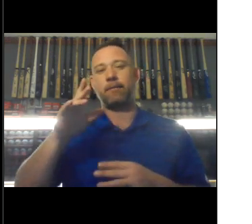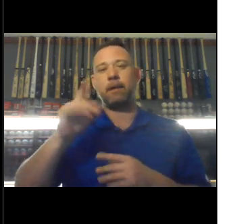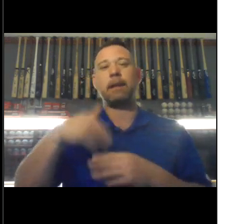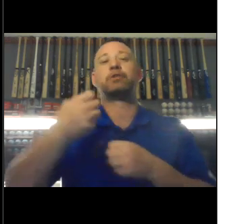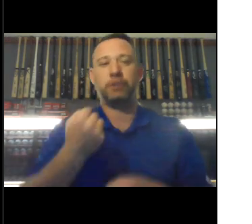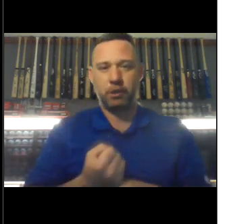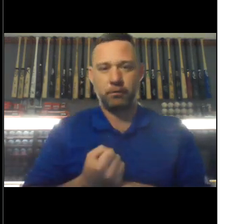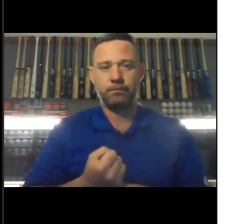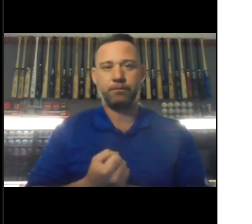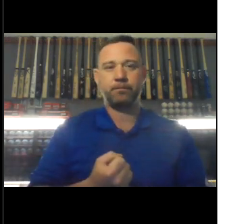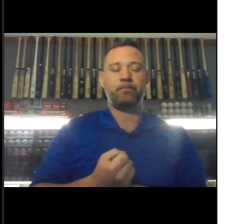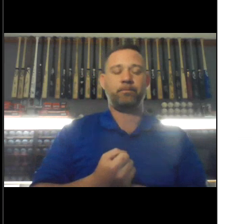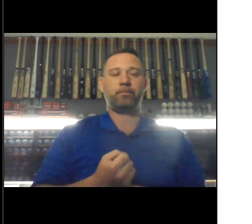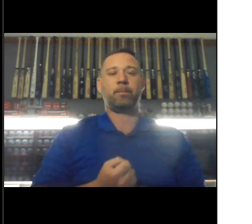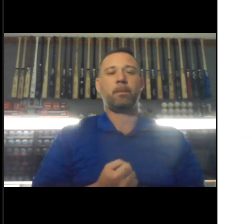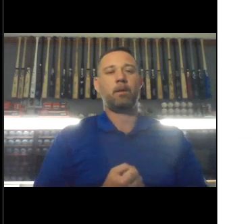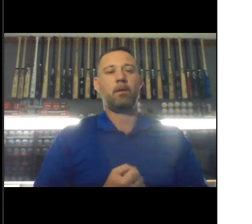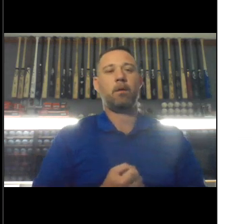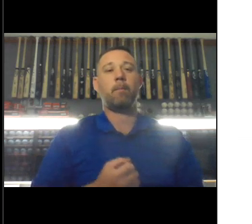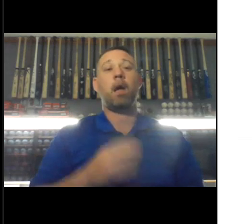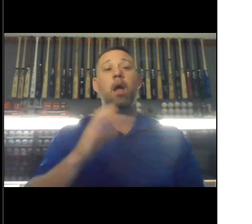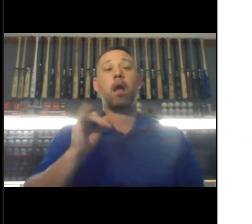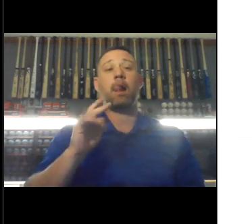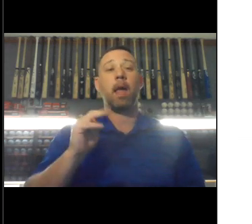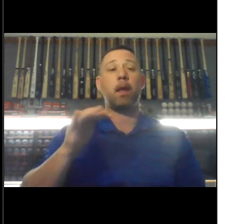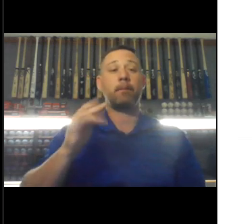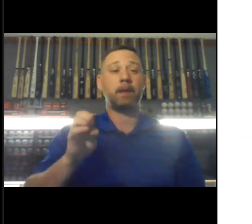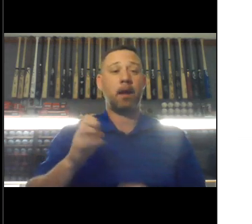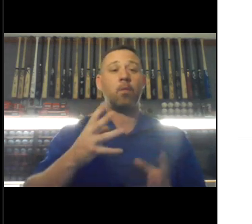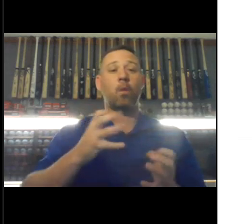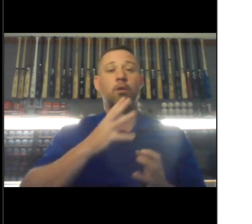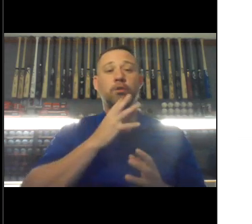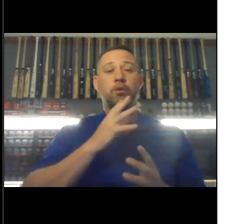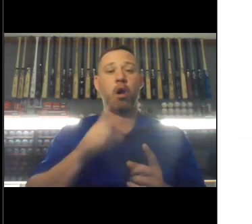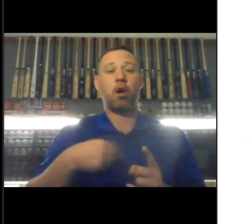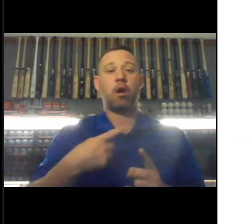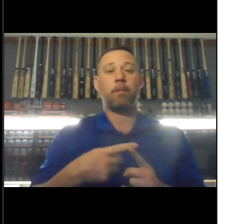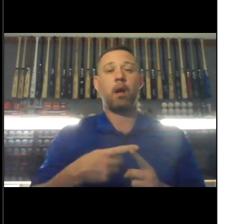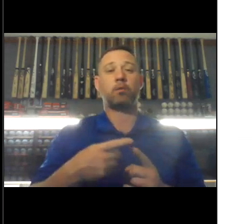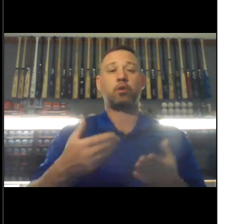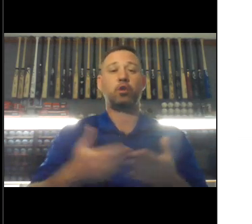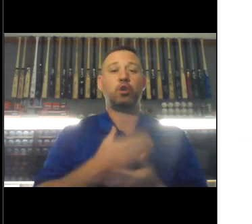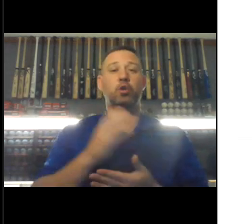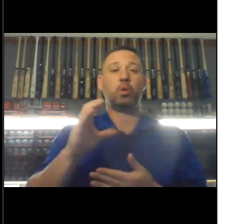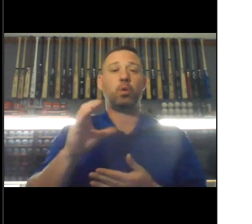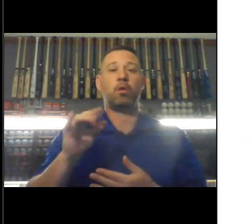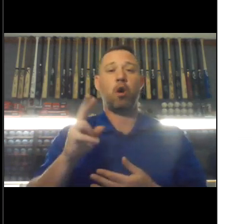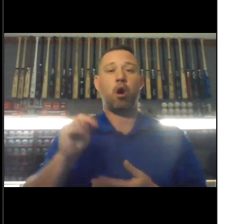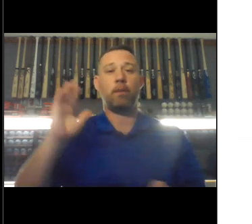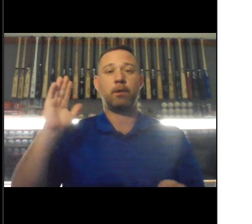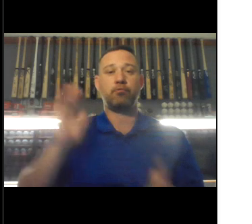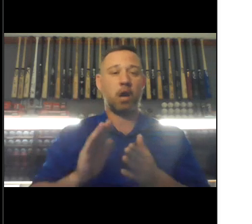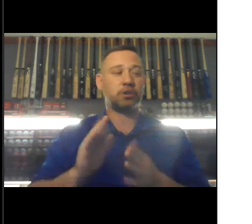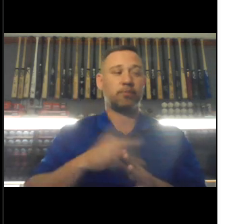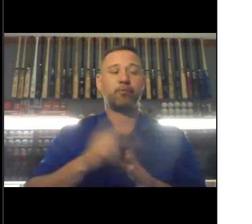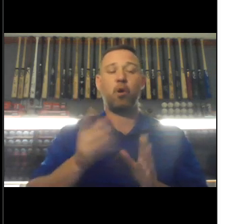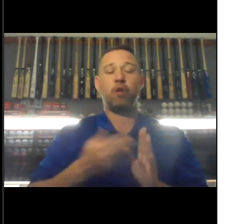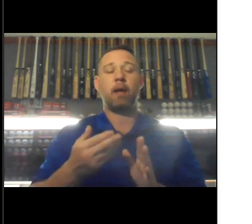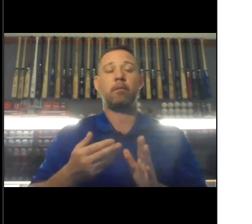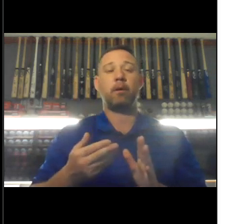For our climate update, wanted to talk a little bit about the new carbon reduction program authorized